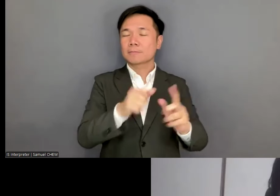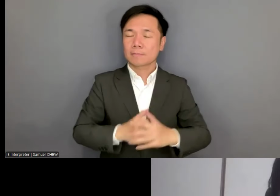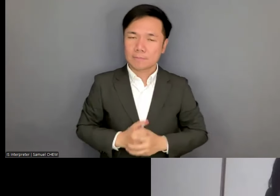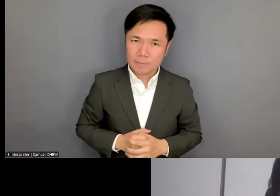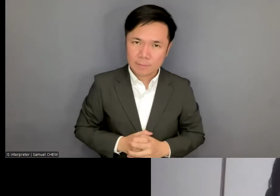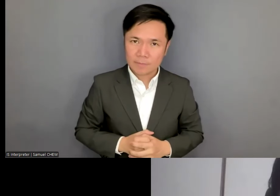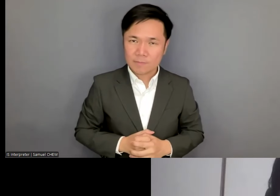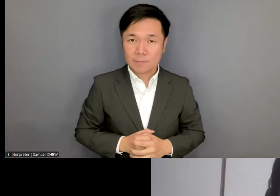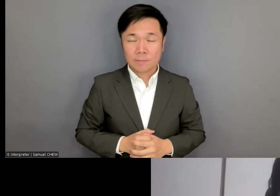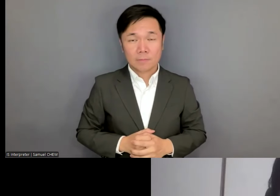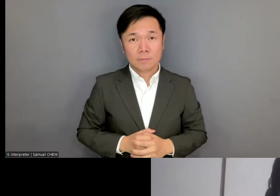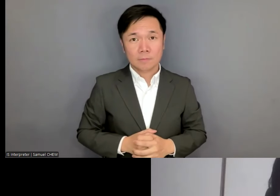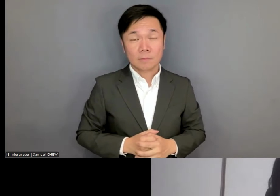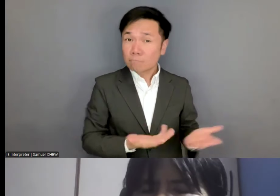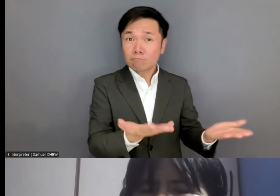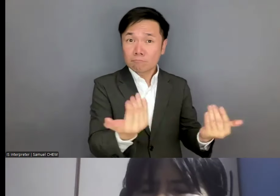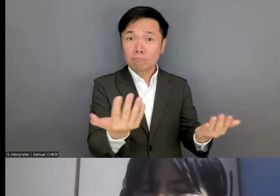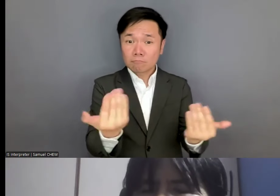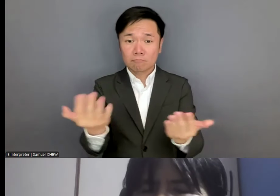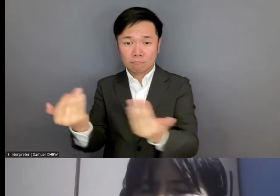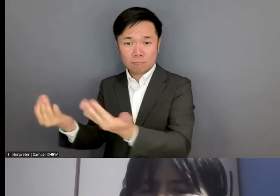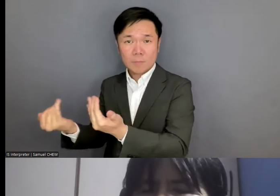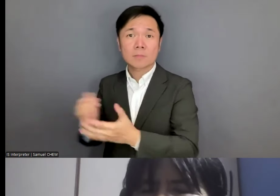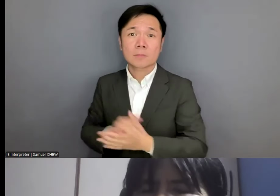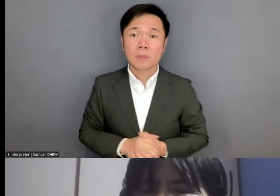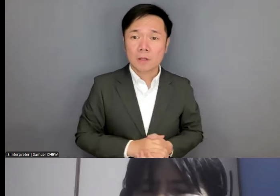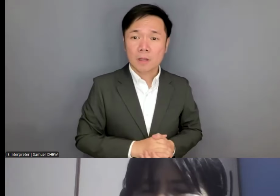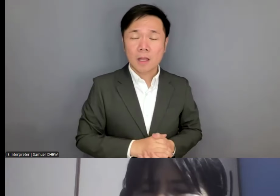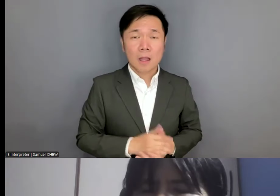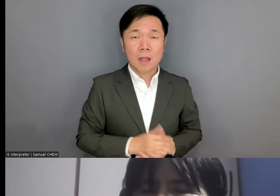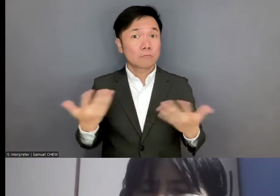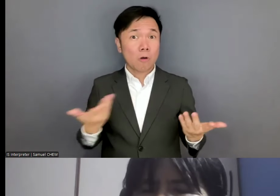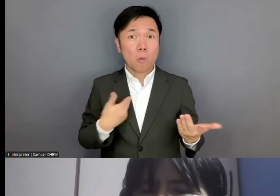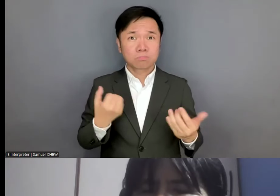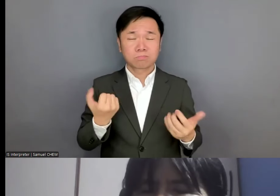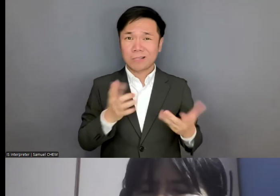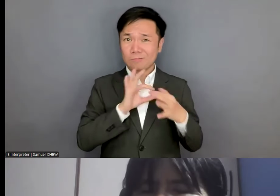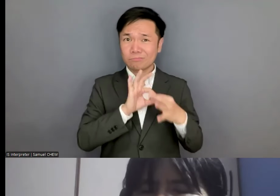they should tell us how to work together.